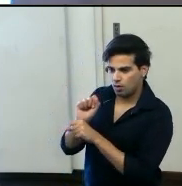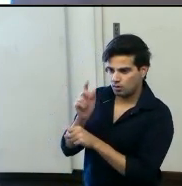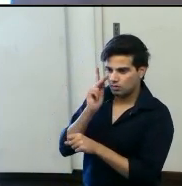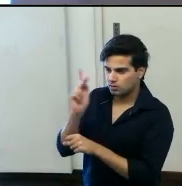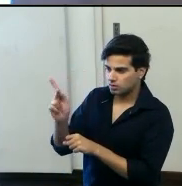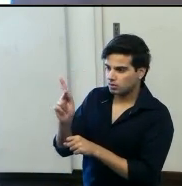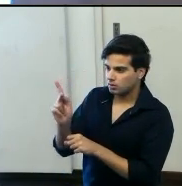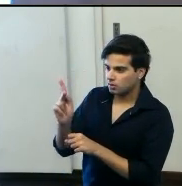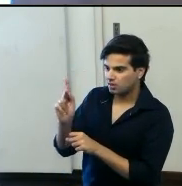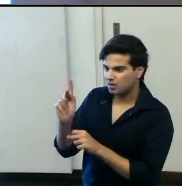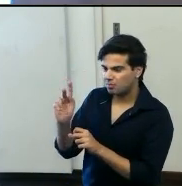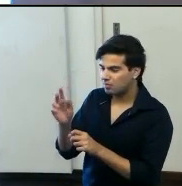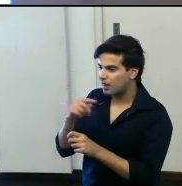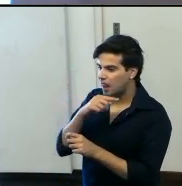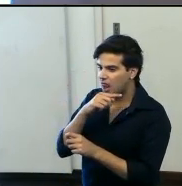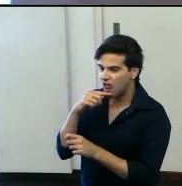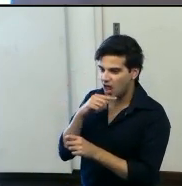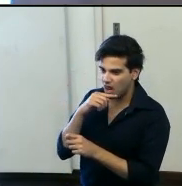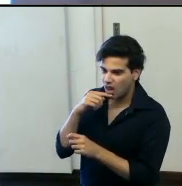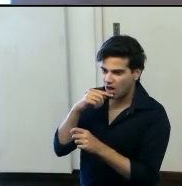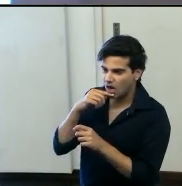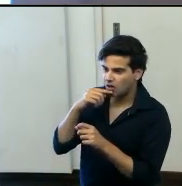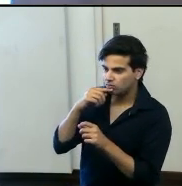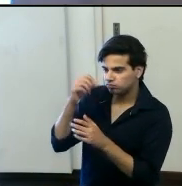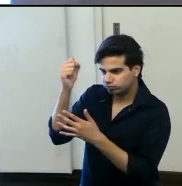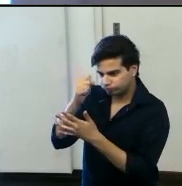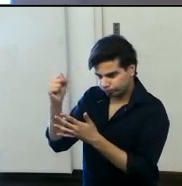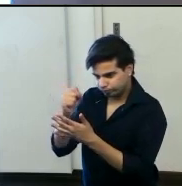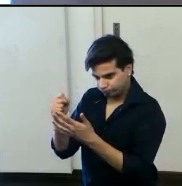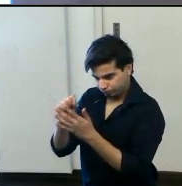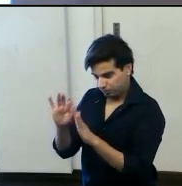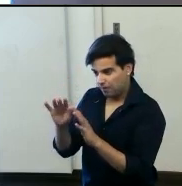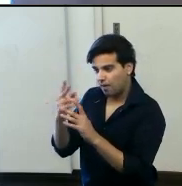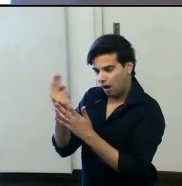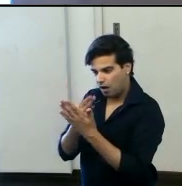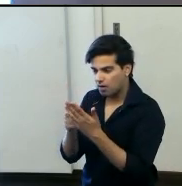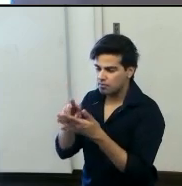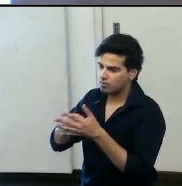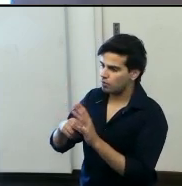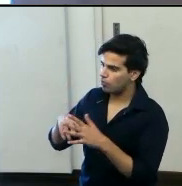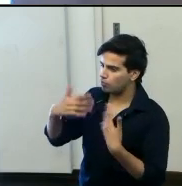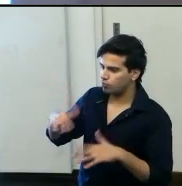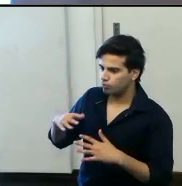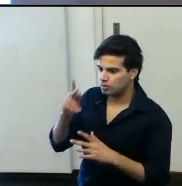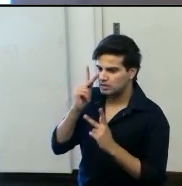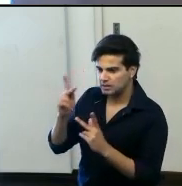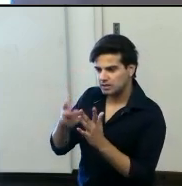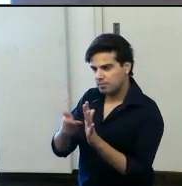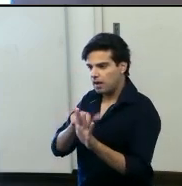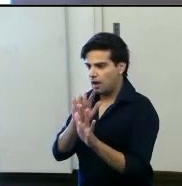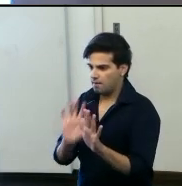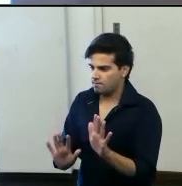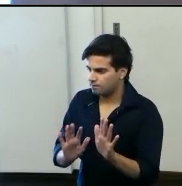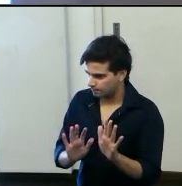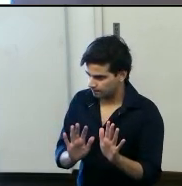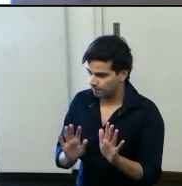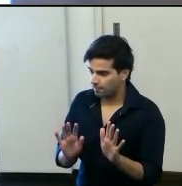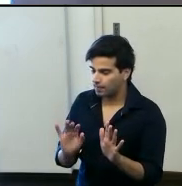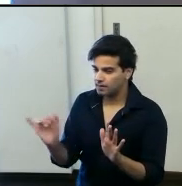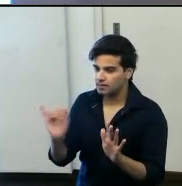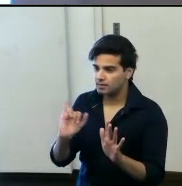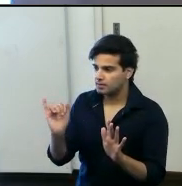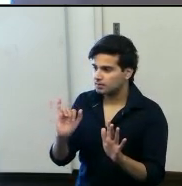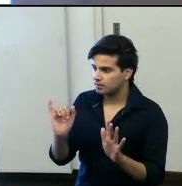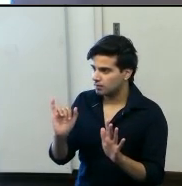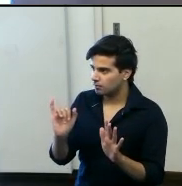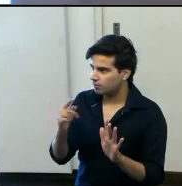a tinge of red, I remembered Jannakavi's this passage. Like it was a kind